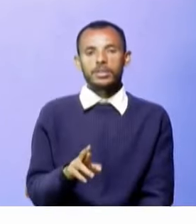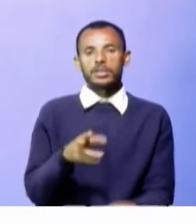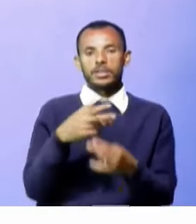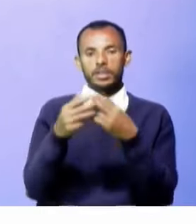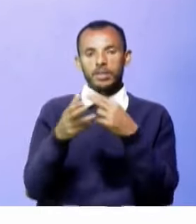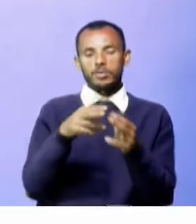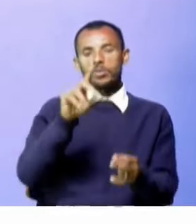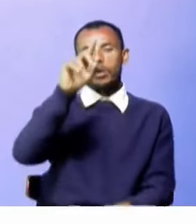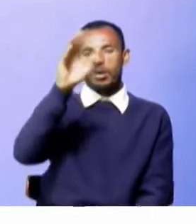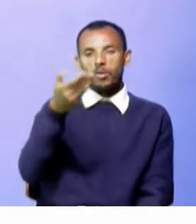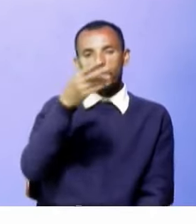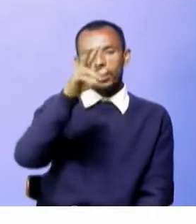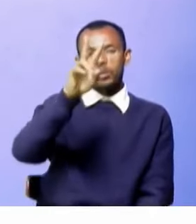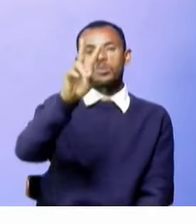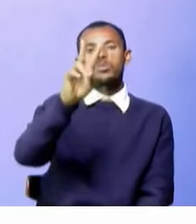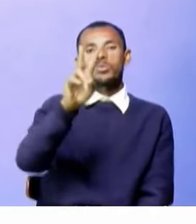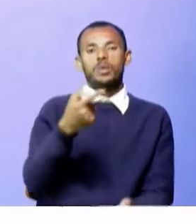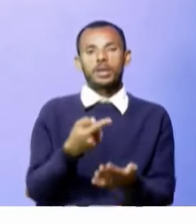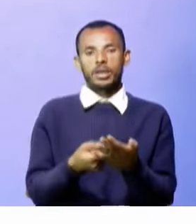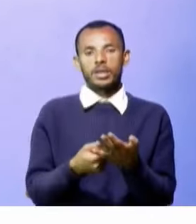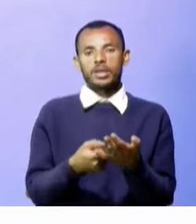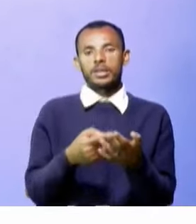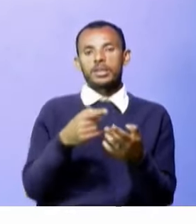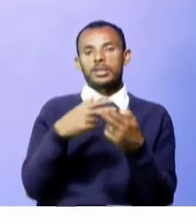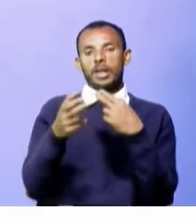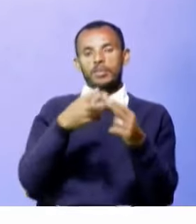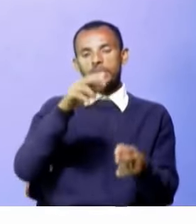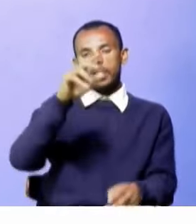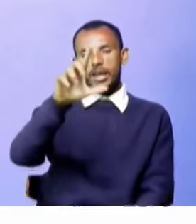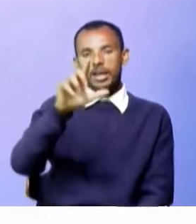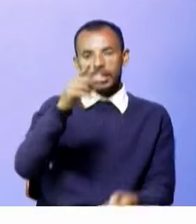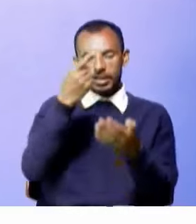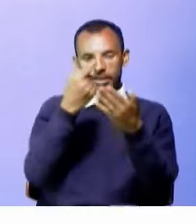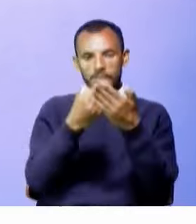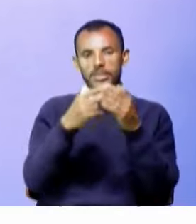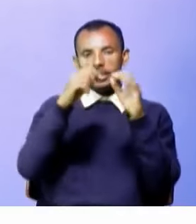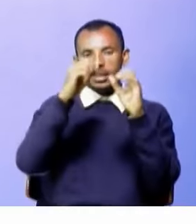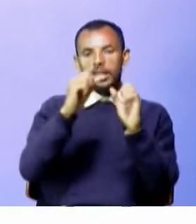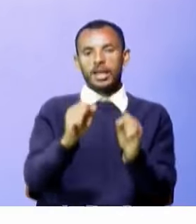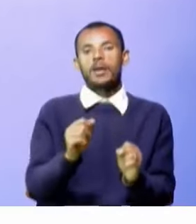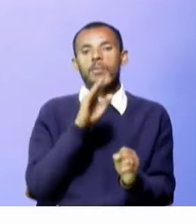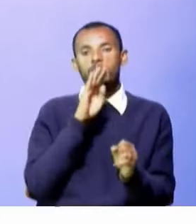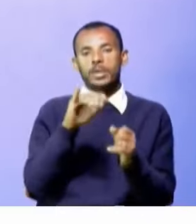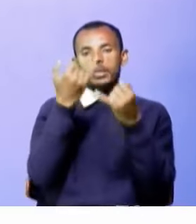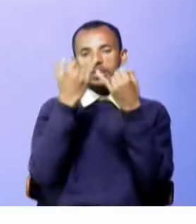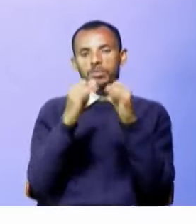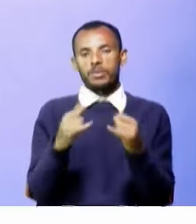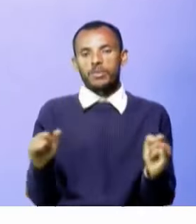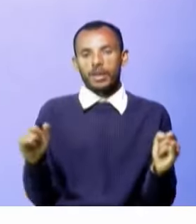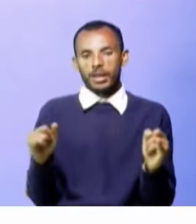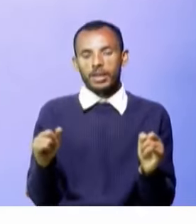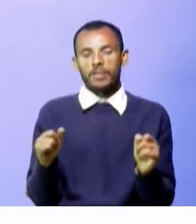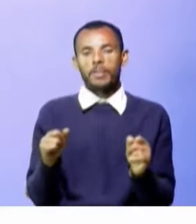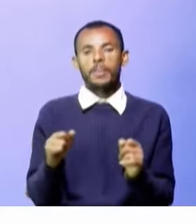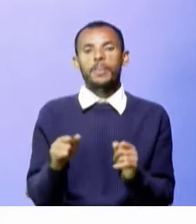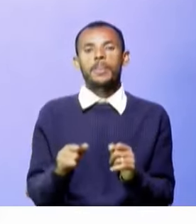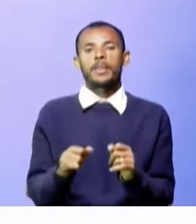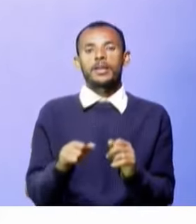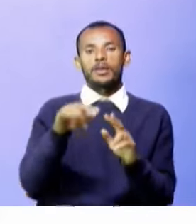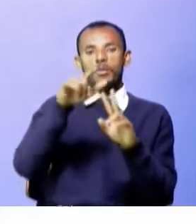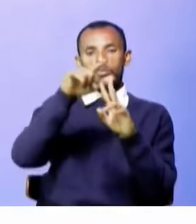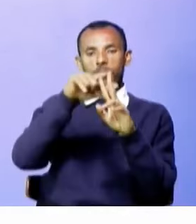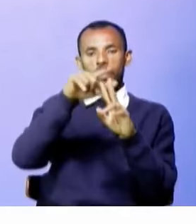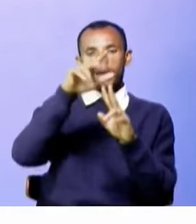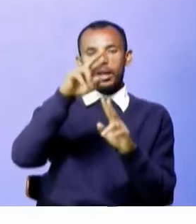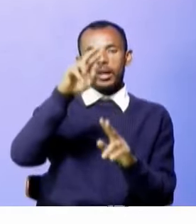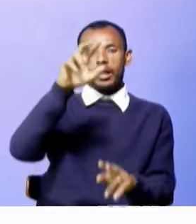times 1 over 2 is here, times L. So this can be simplified into pi